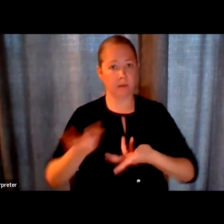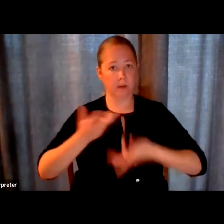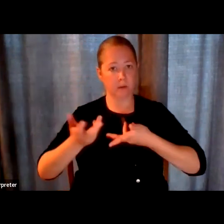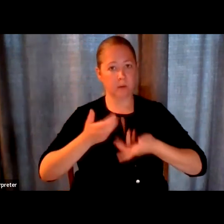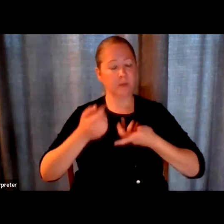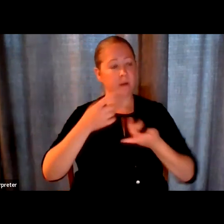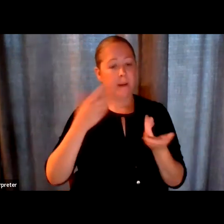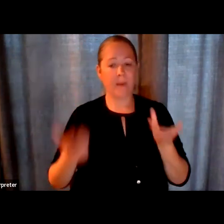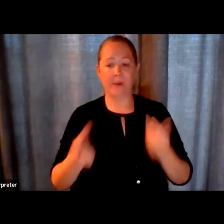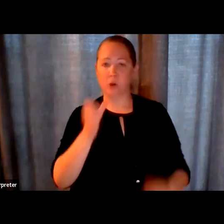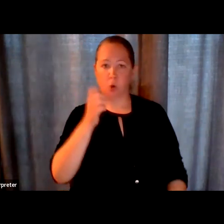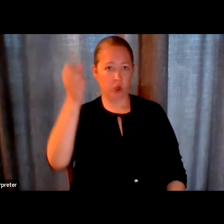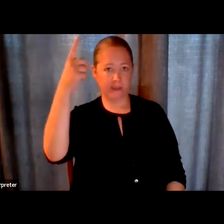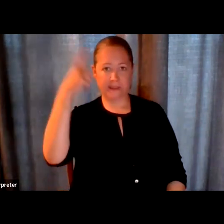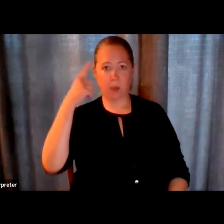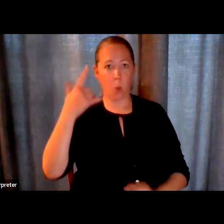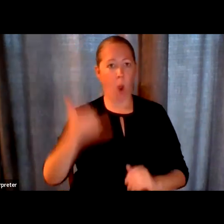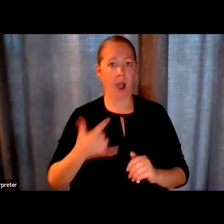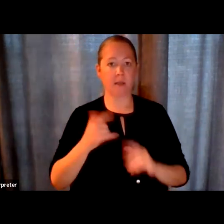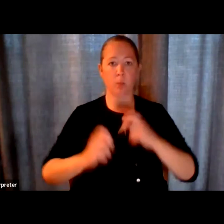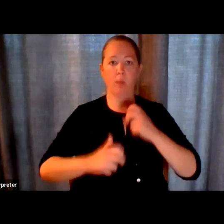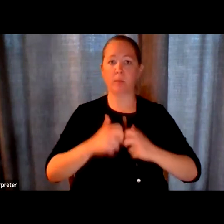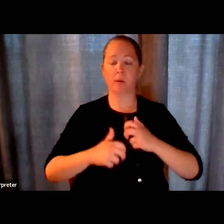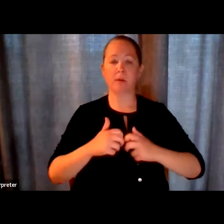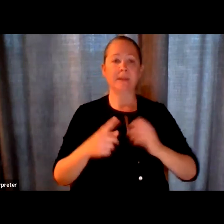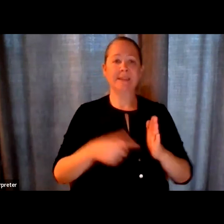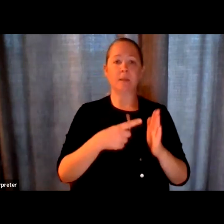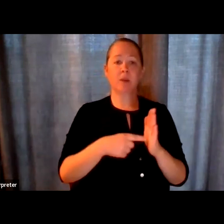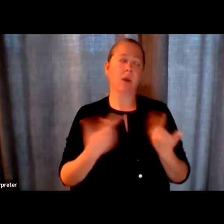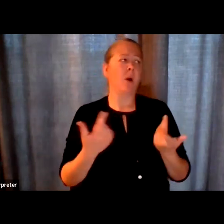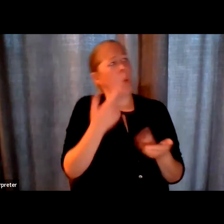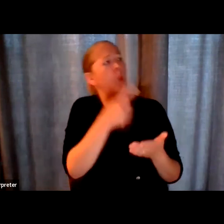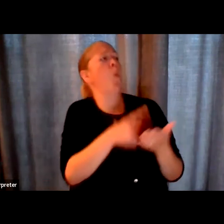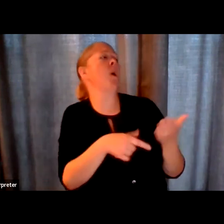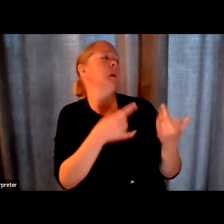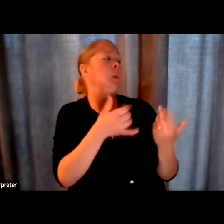why this is problematic? You know, sometimes folks are like, you know, what's the harm in a simple prayer?